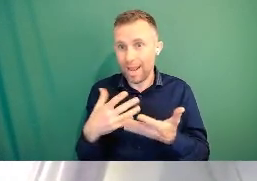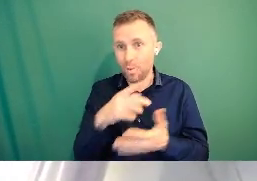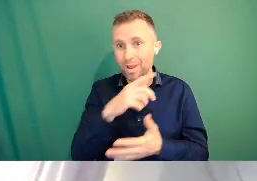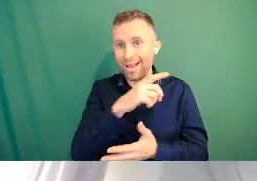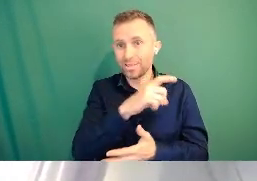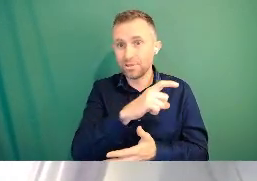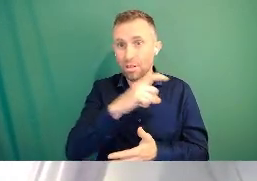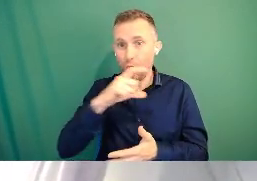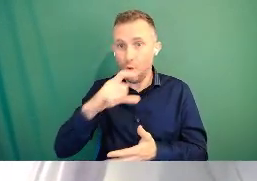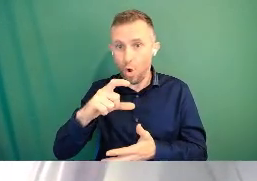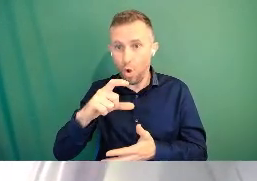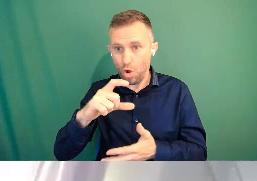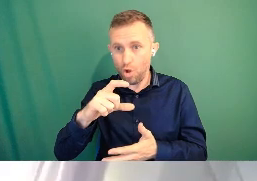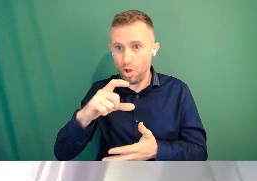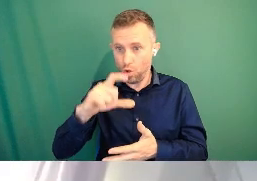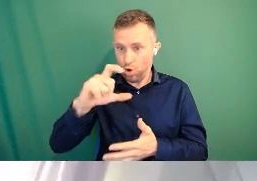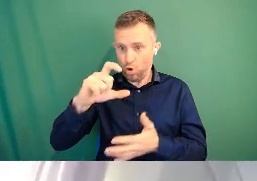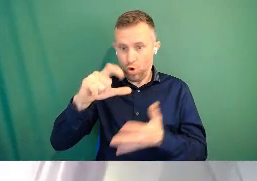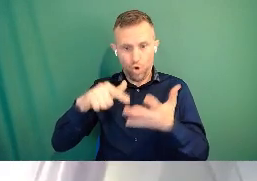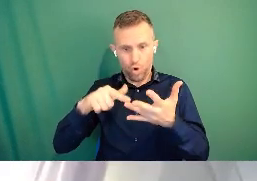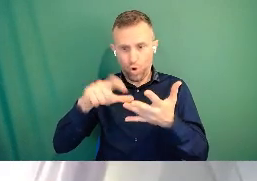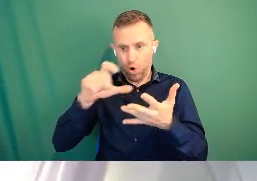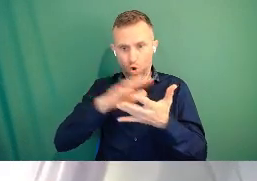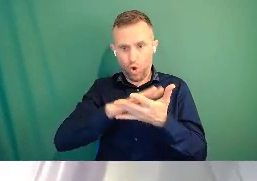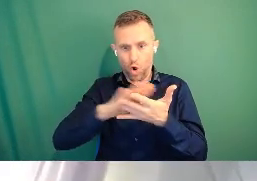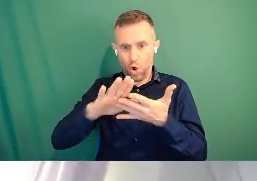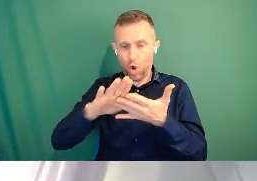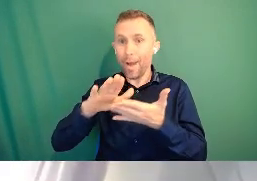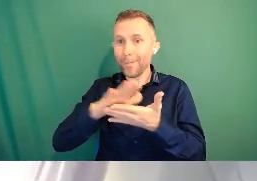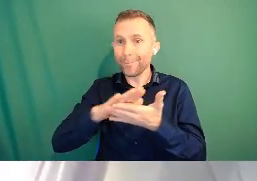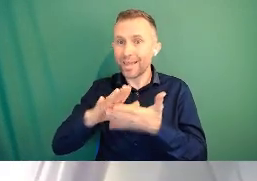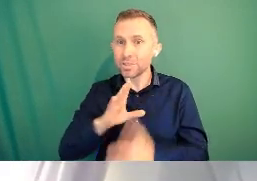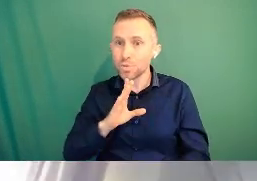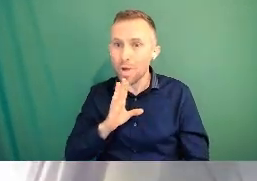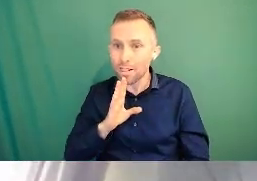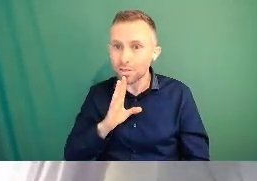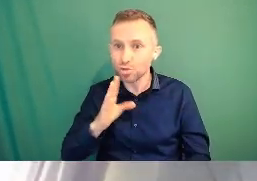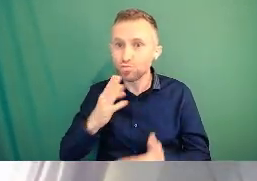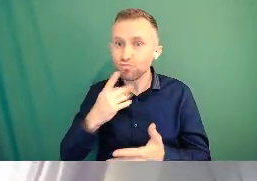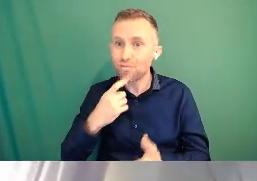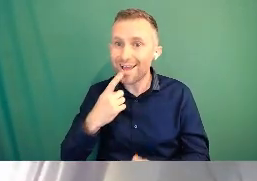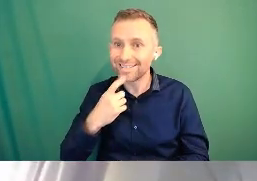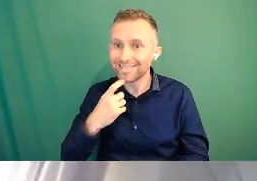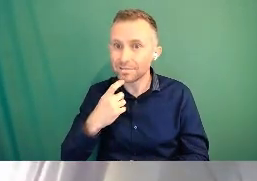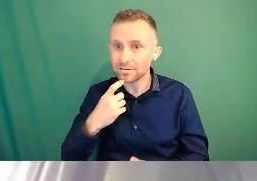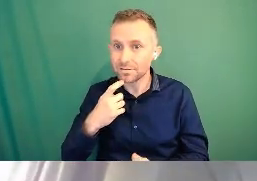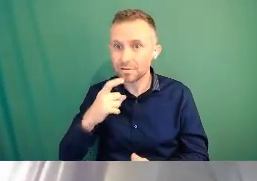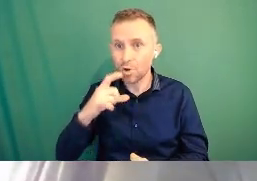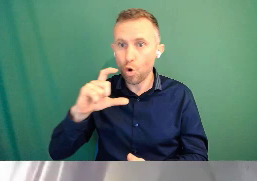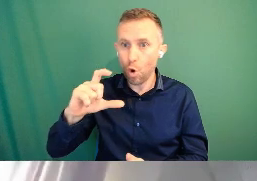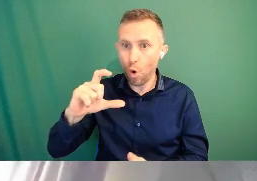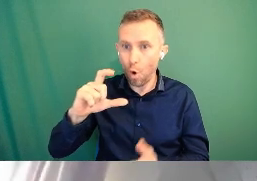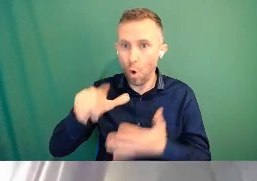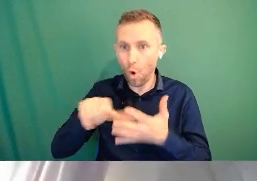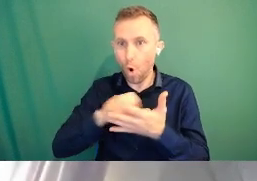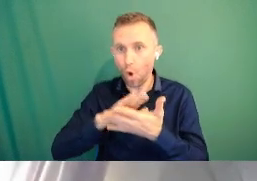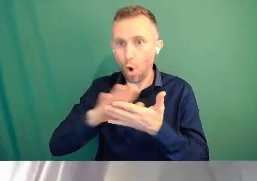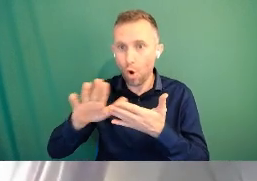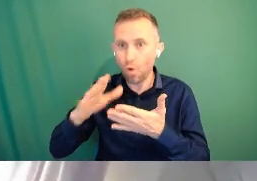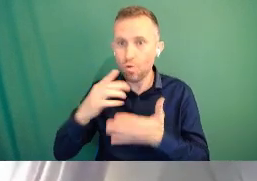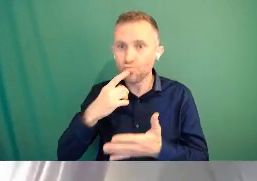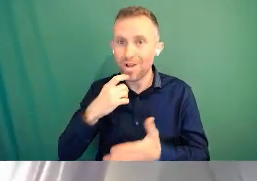in Welsh actually means red castle. So it is called red castle for one of two